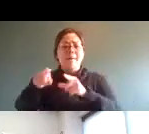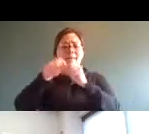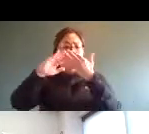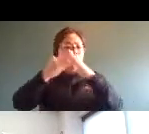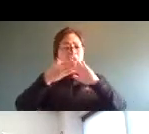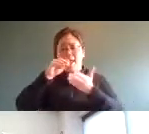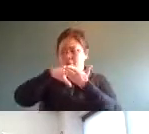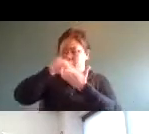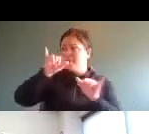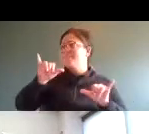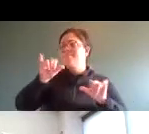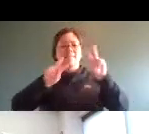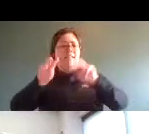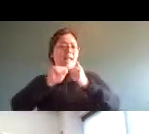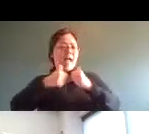learning how we can support those.